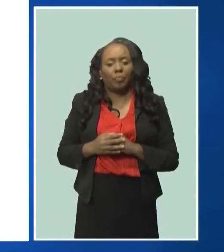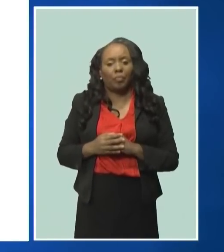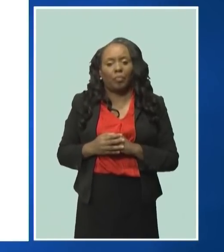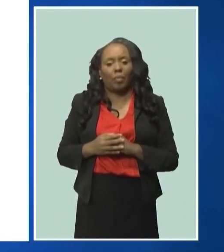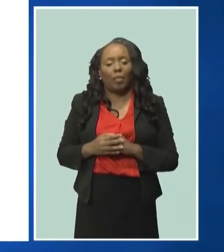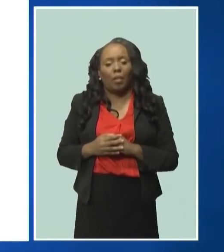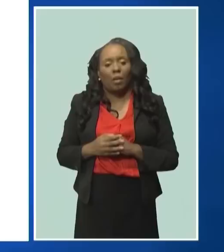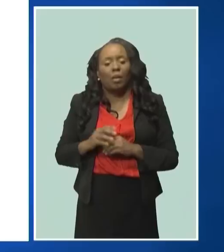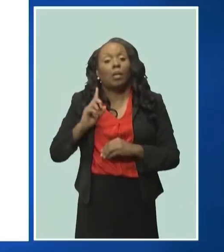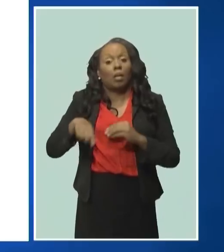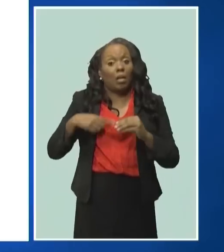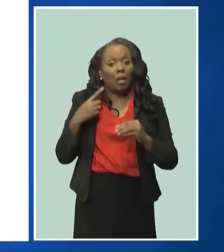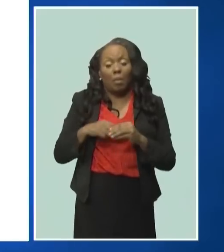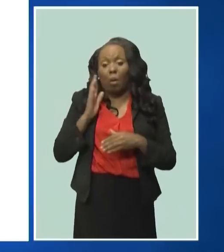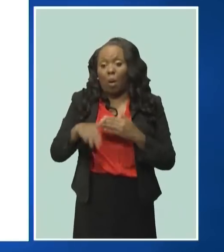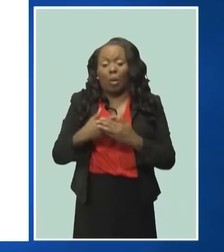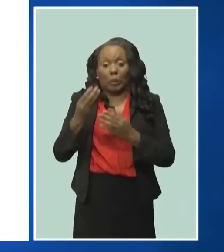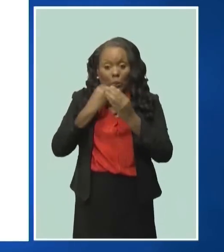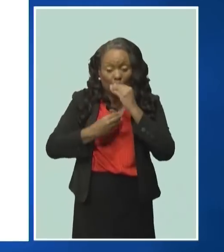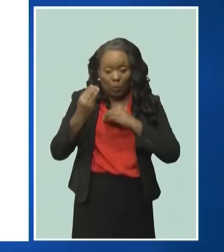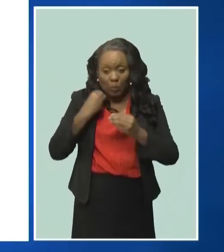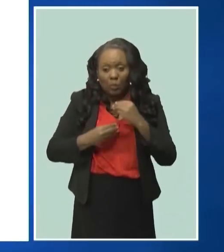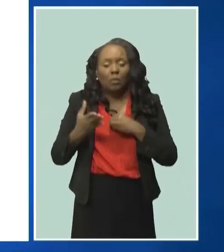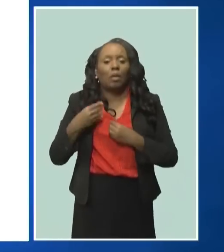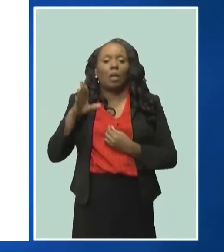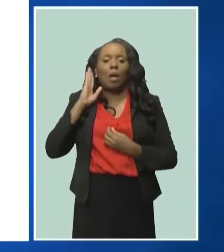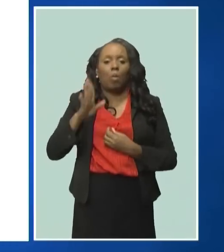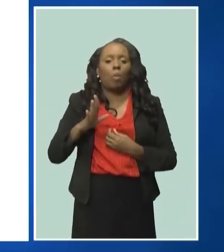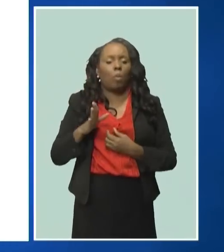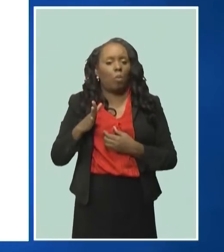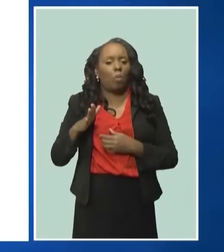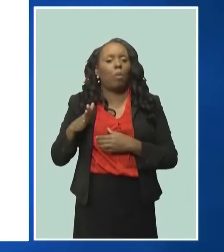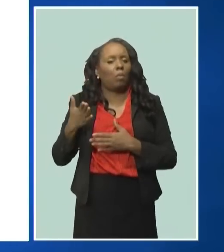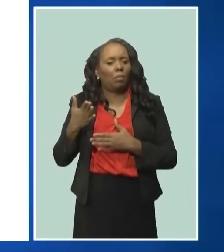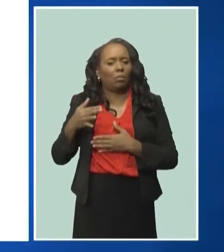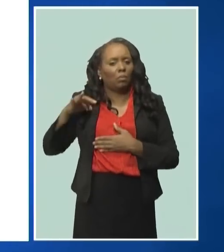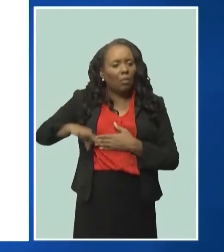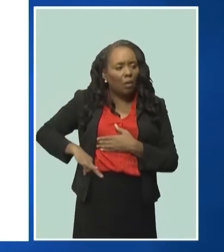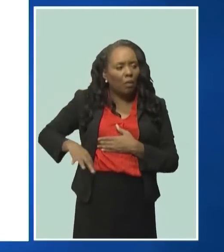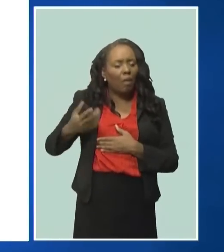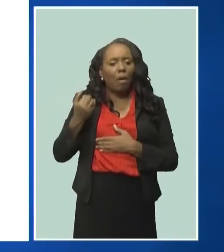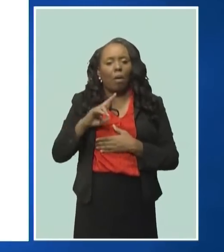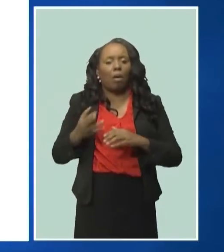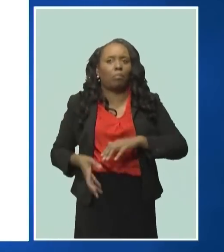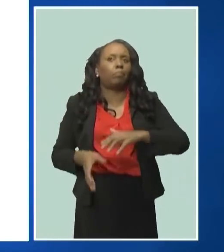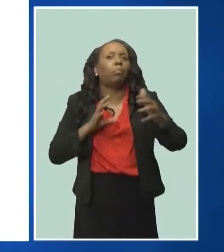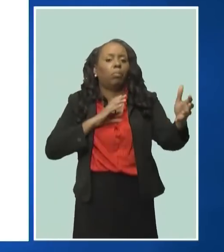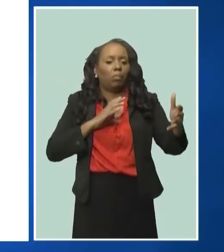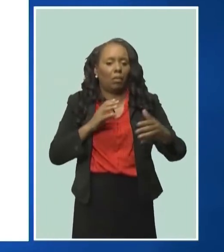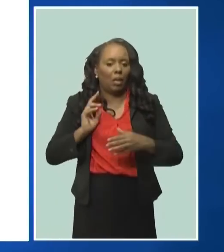their families, and the nation as a whole. We must warn people about what they consume.